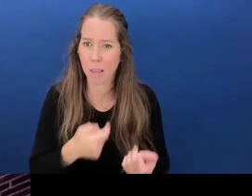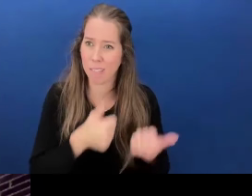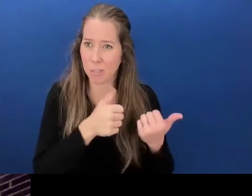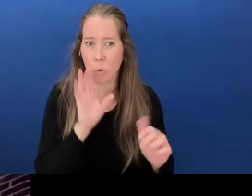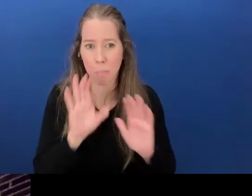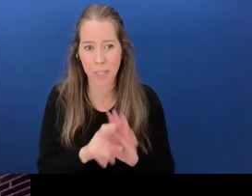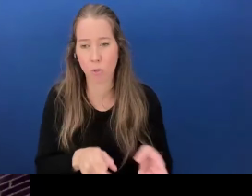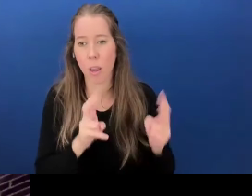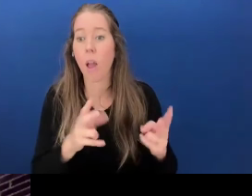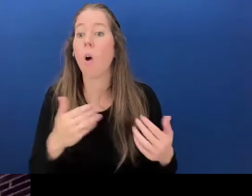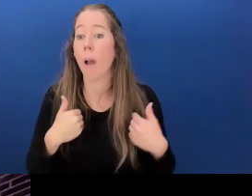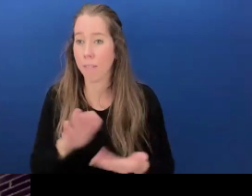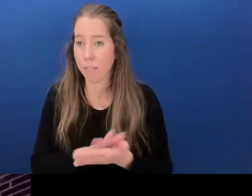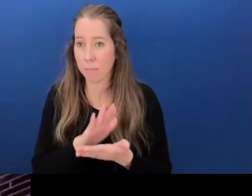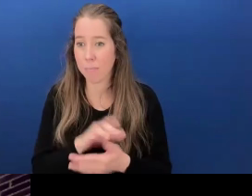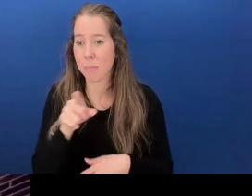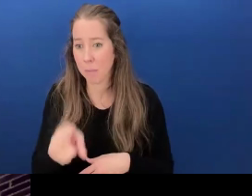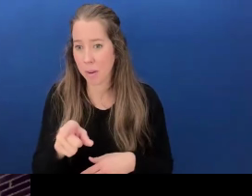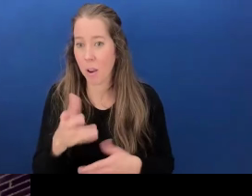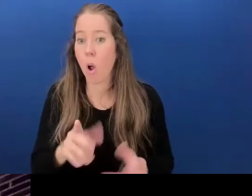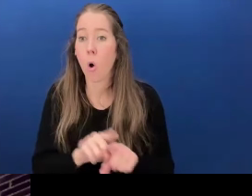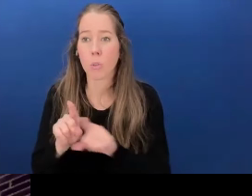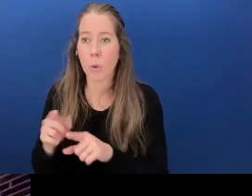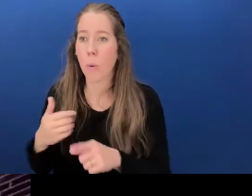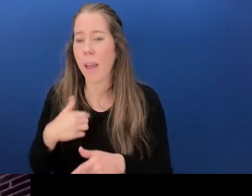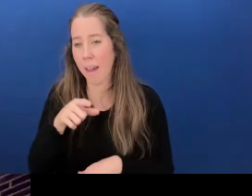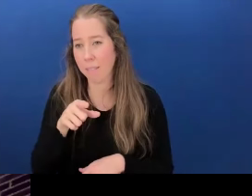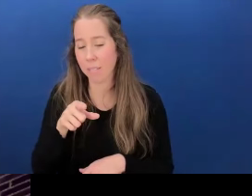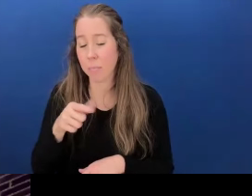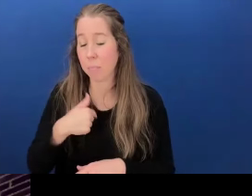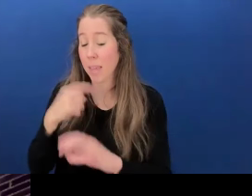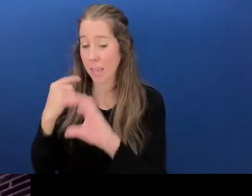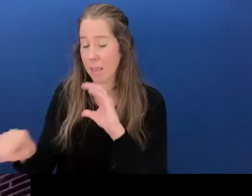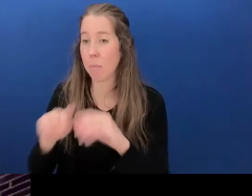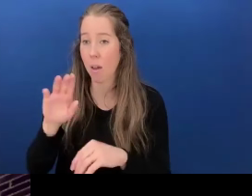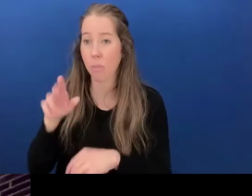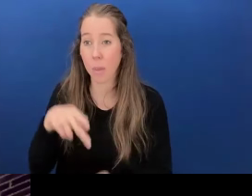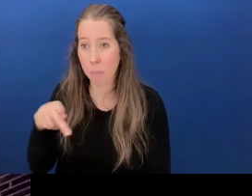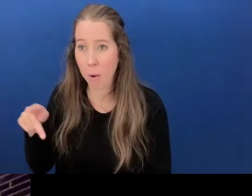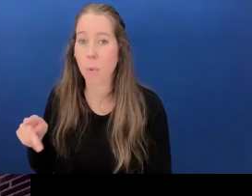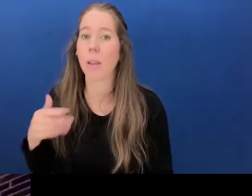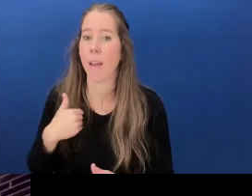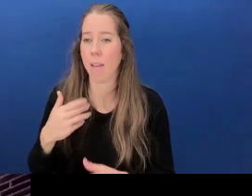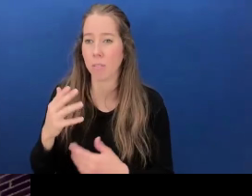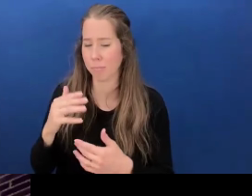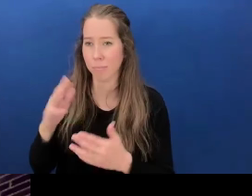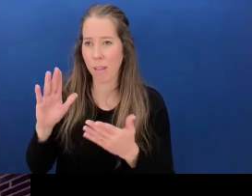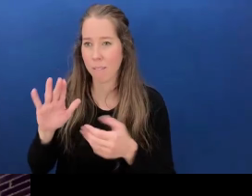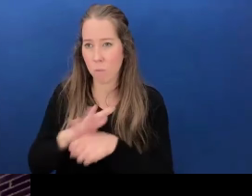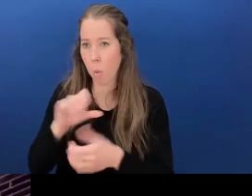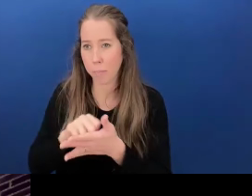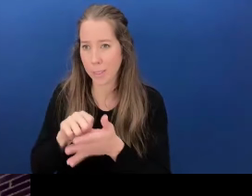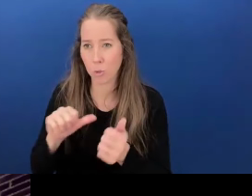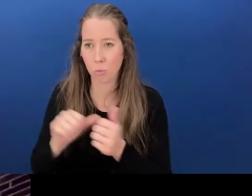when I send out the presentation, I do have like a whole contact page that has all of our contact information. You know,